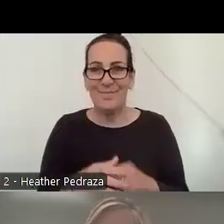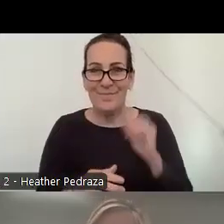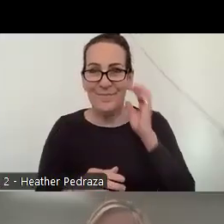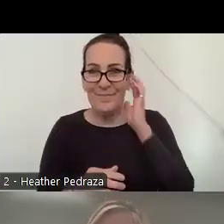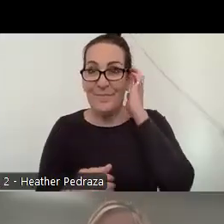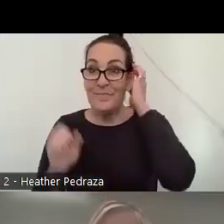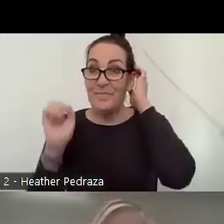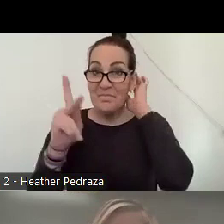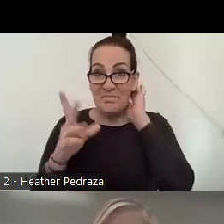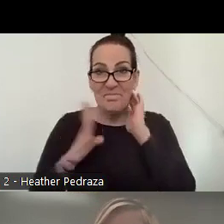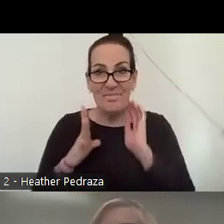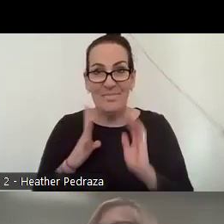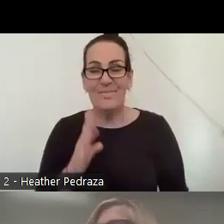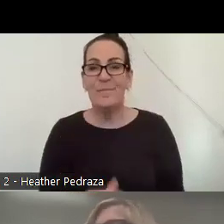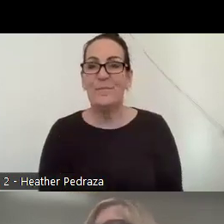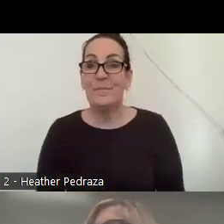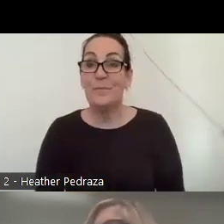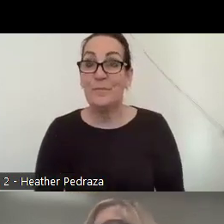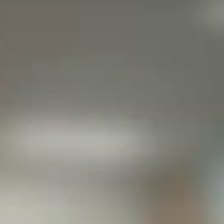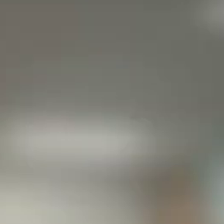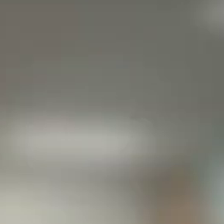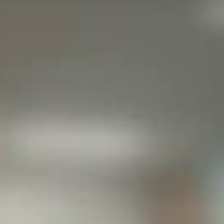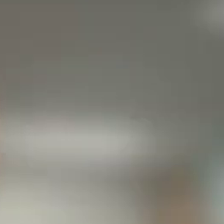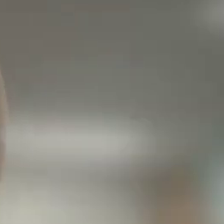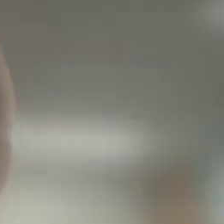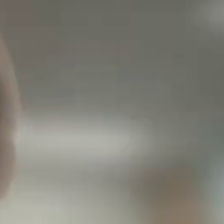All right. Any echo?